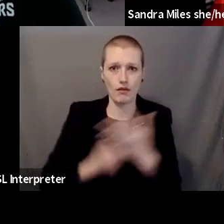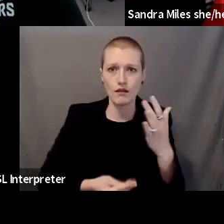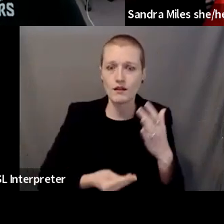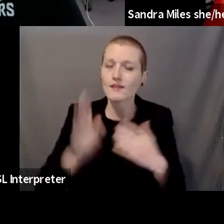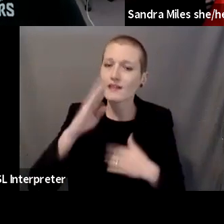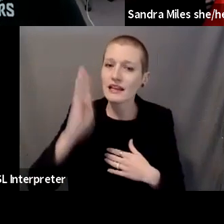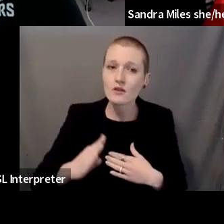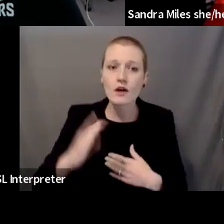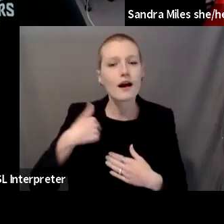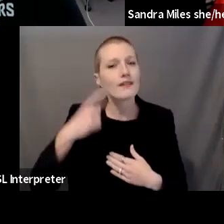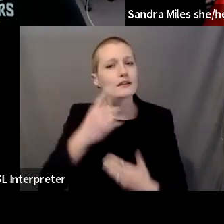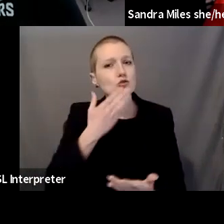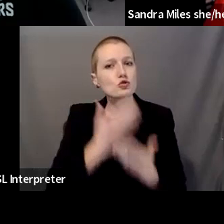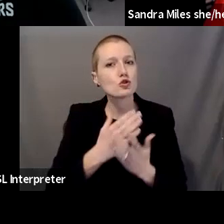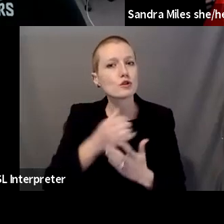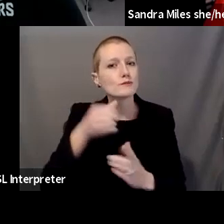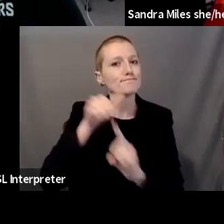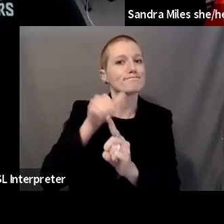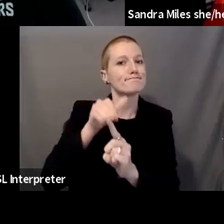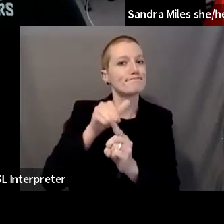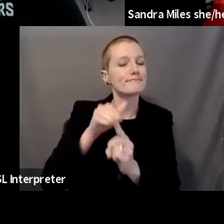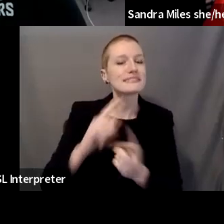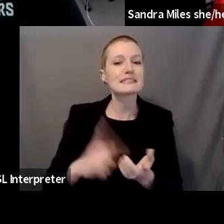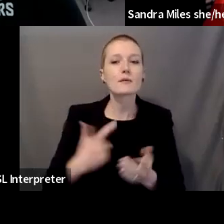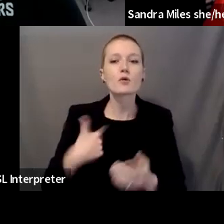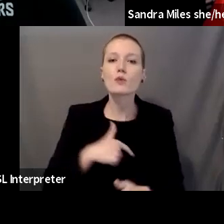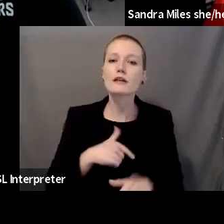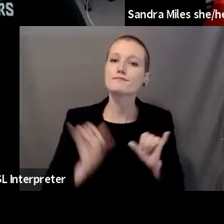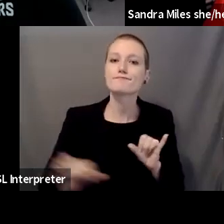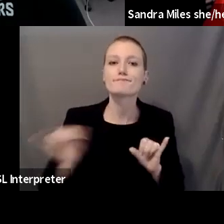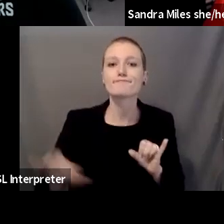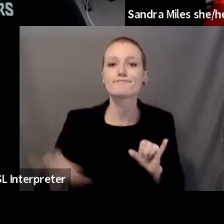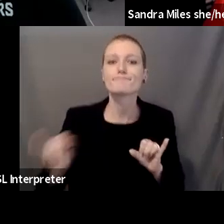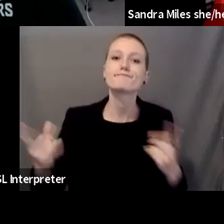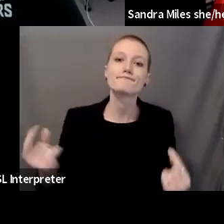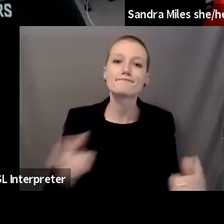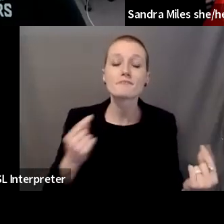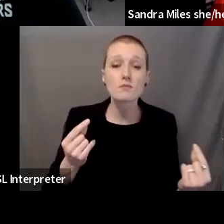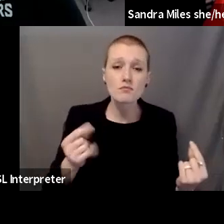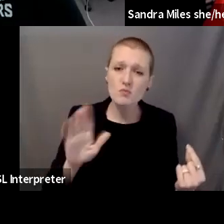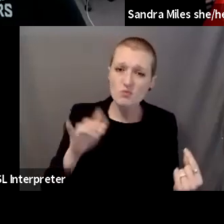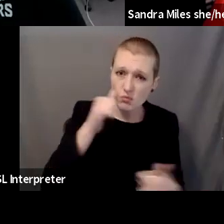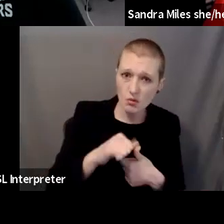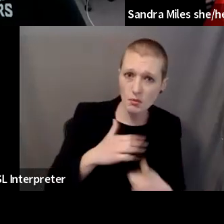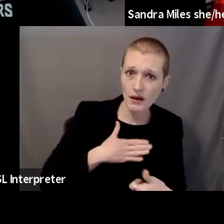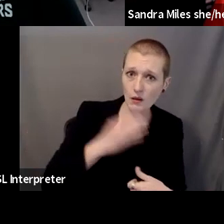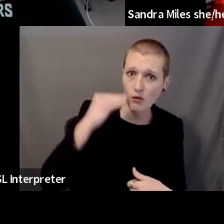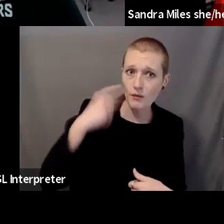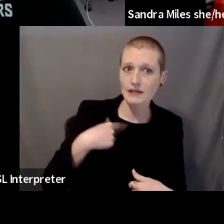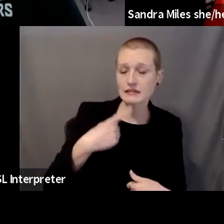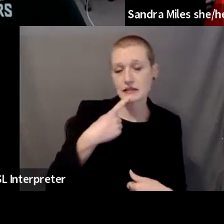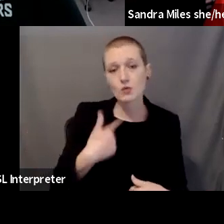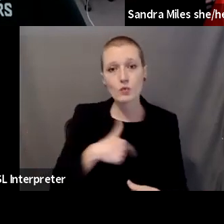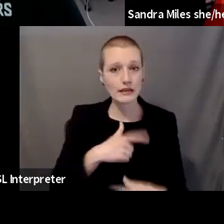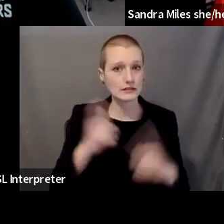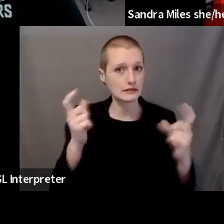rhythm sometimes. And, you know, I said we celebrate Black history every day in my household, but sometimes you get in a rhythm and you watch TV and you